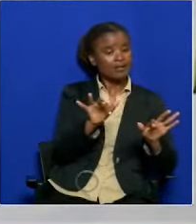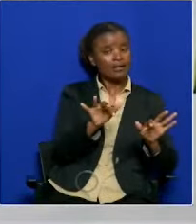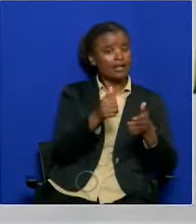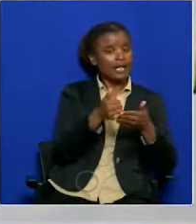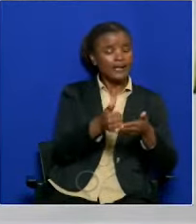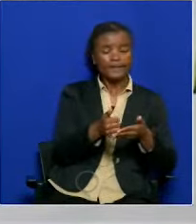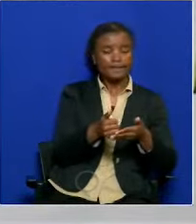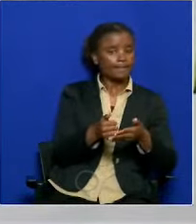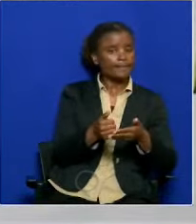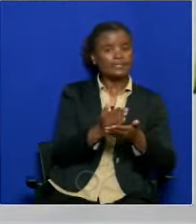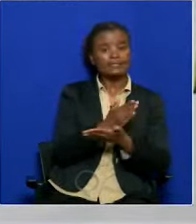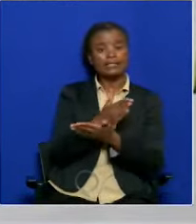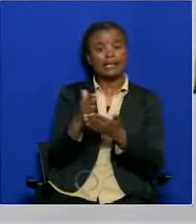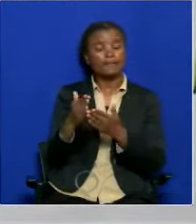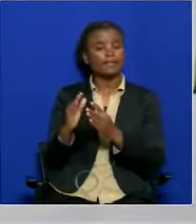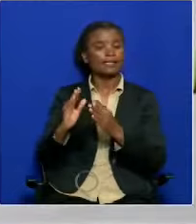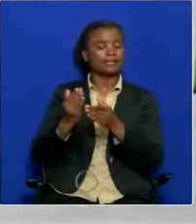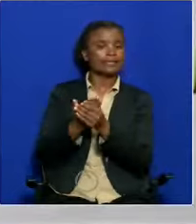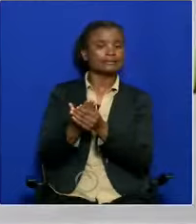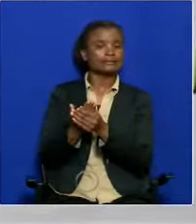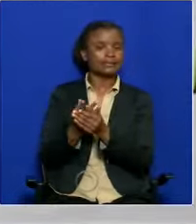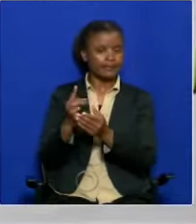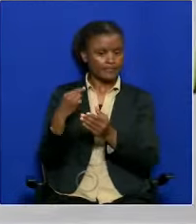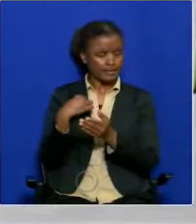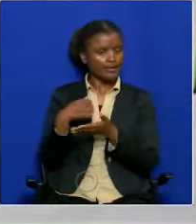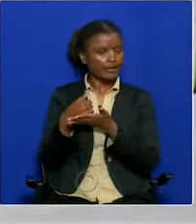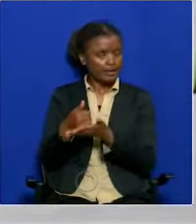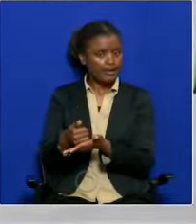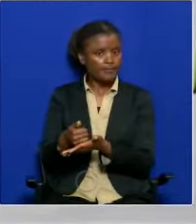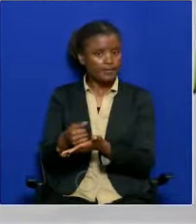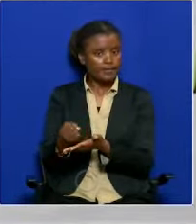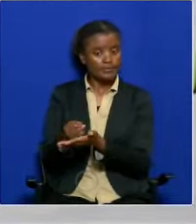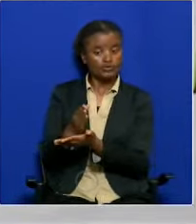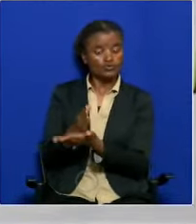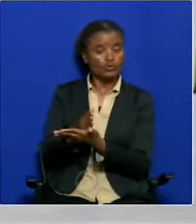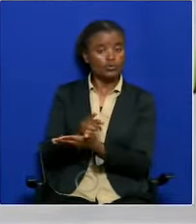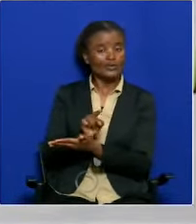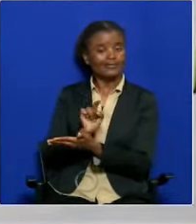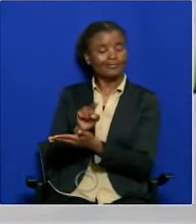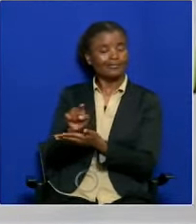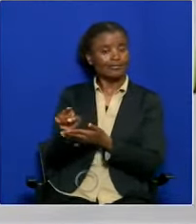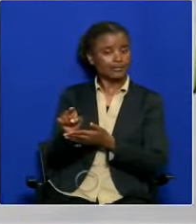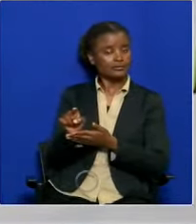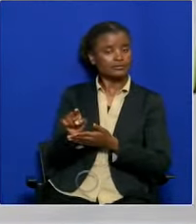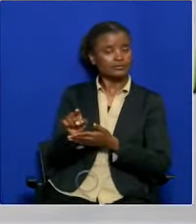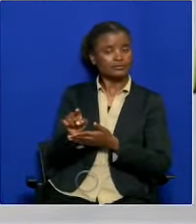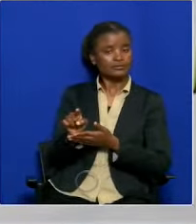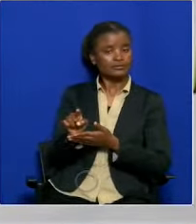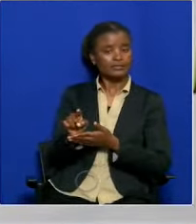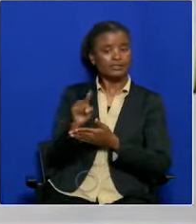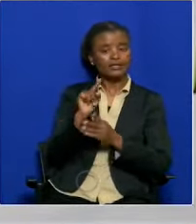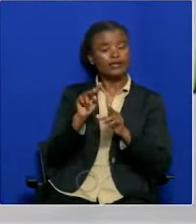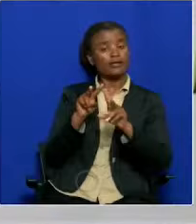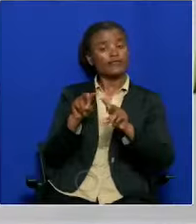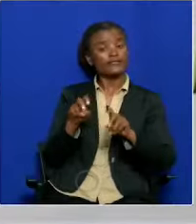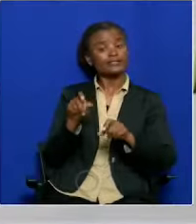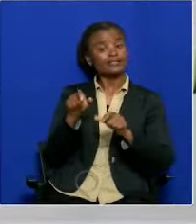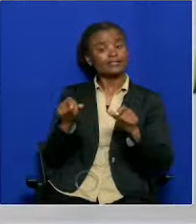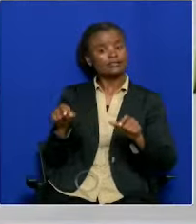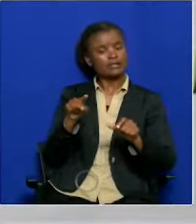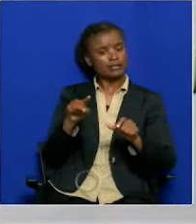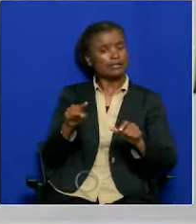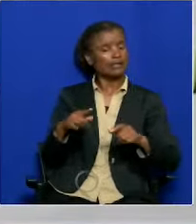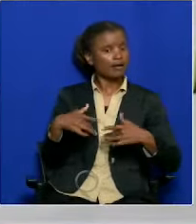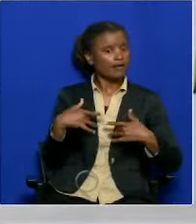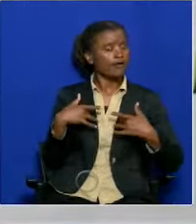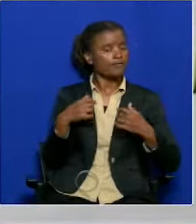about, I assisted into making sure that the investigators, they stay alive and then they continue with the